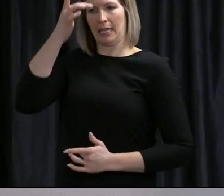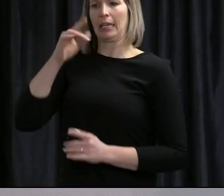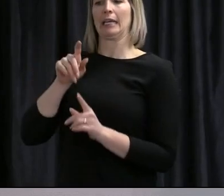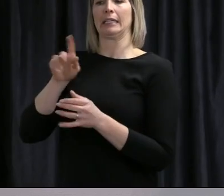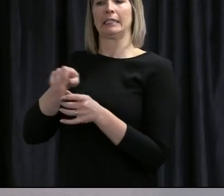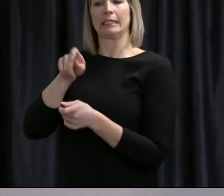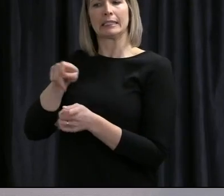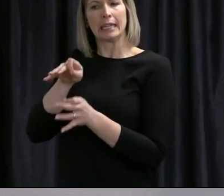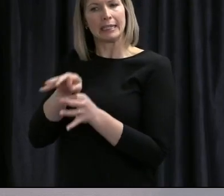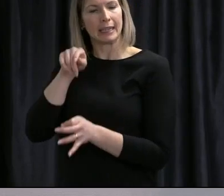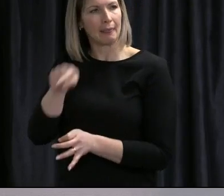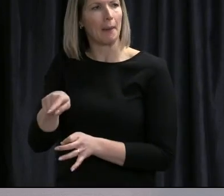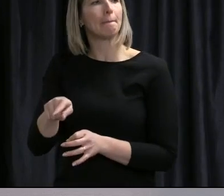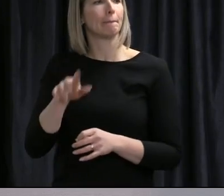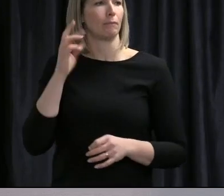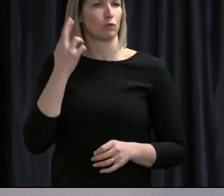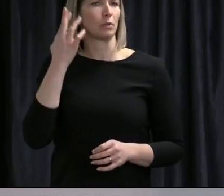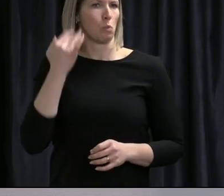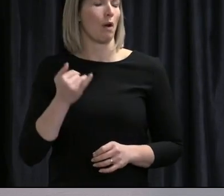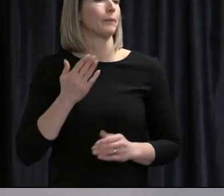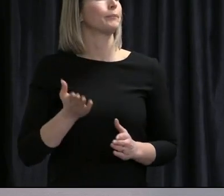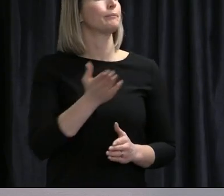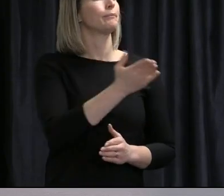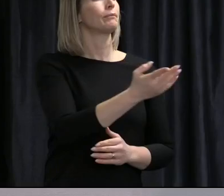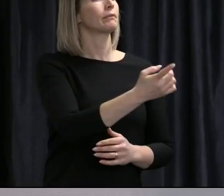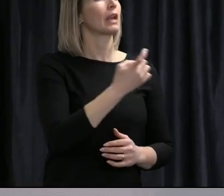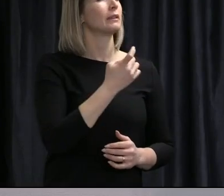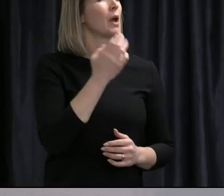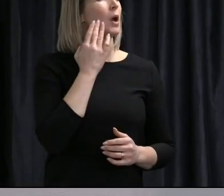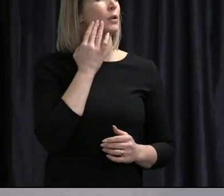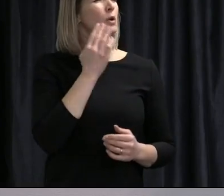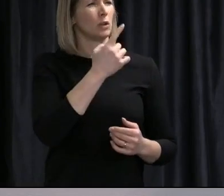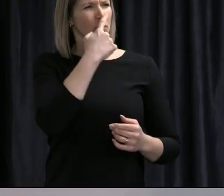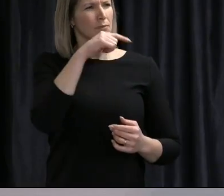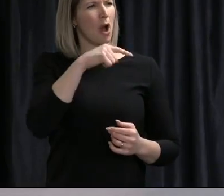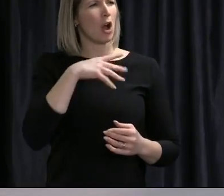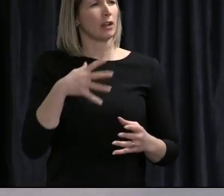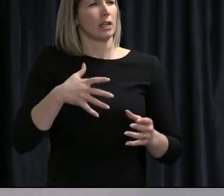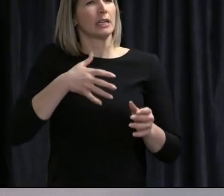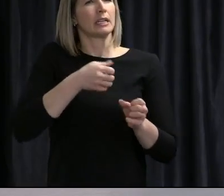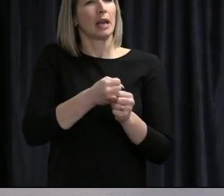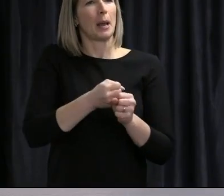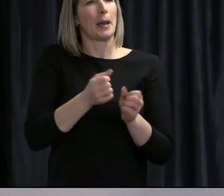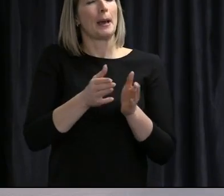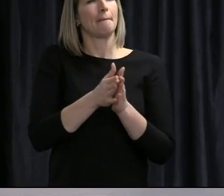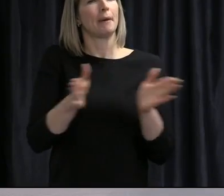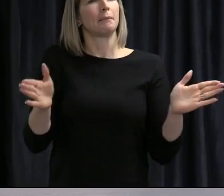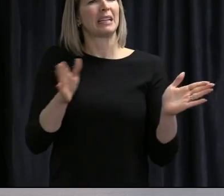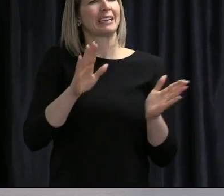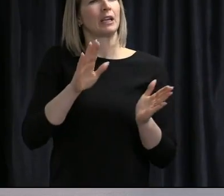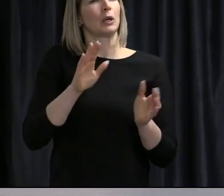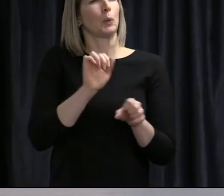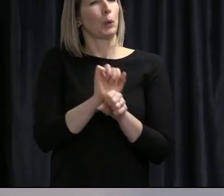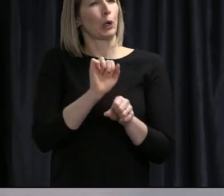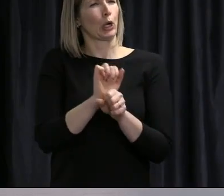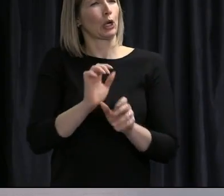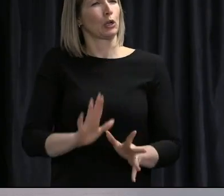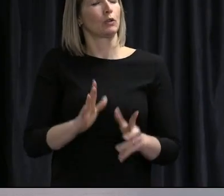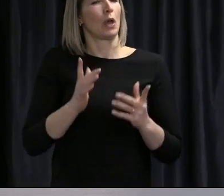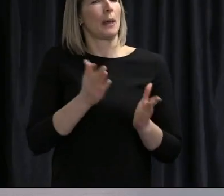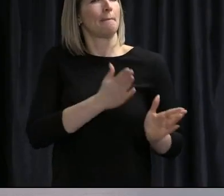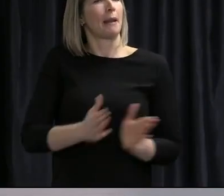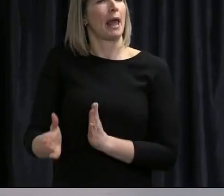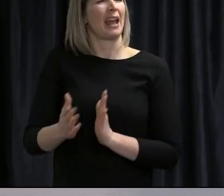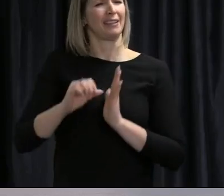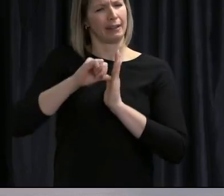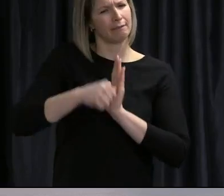employees about still having to report to work. I know you mentioned it early on, but can you just recap what the plan is with public sector employees going forward? Yeah, so right now, the